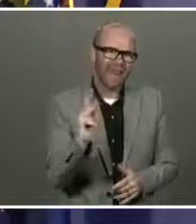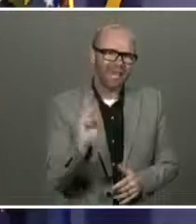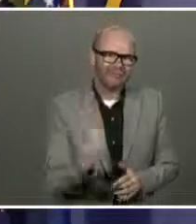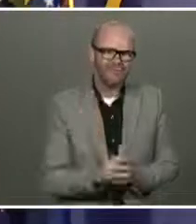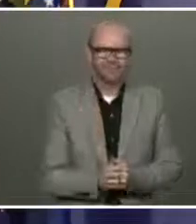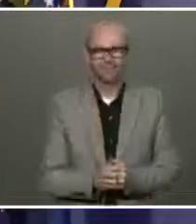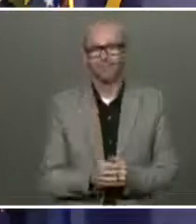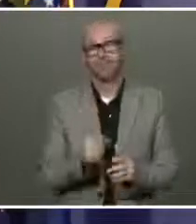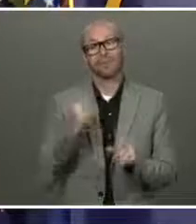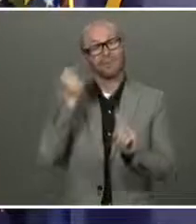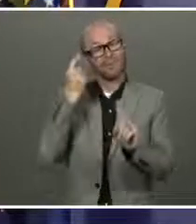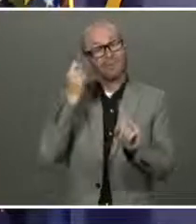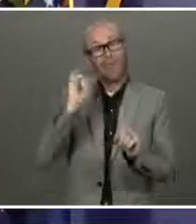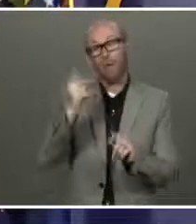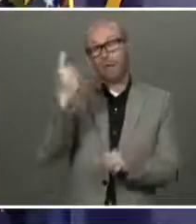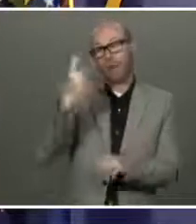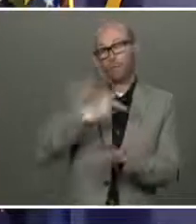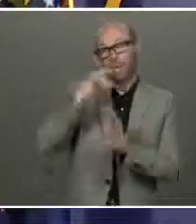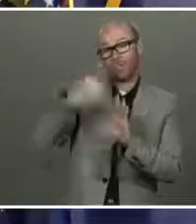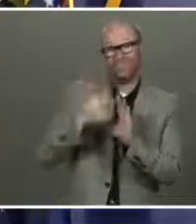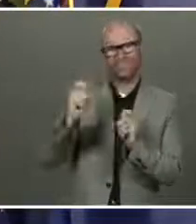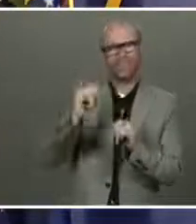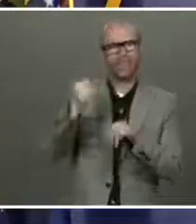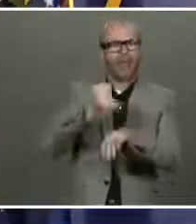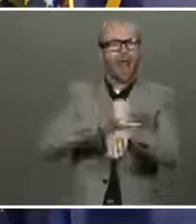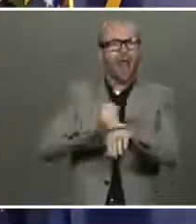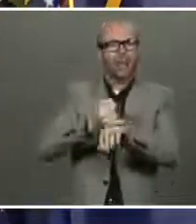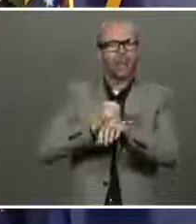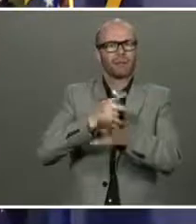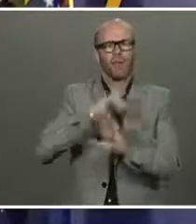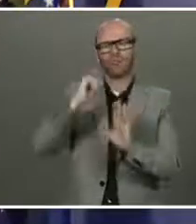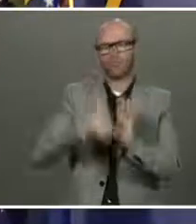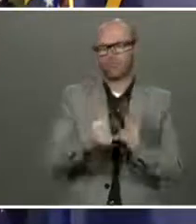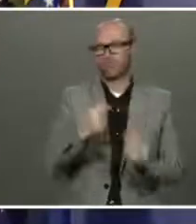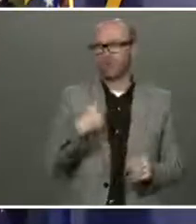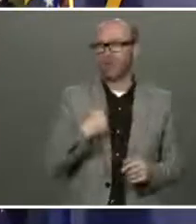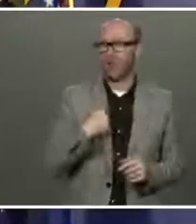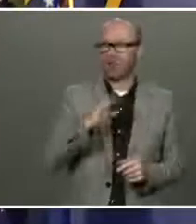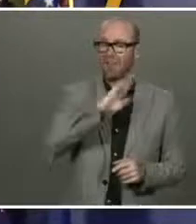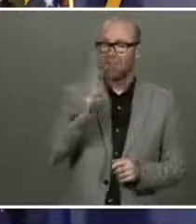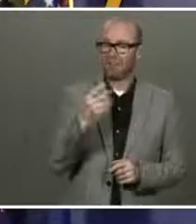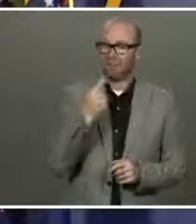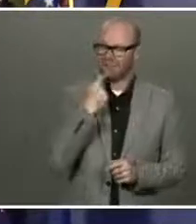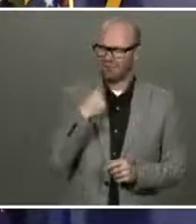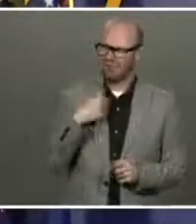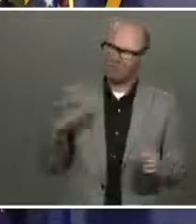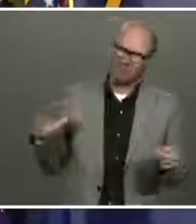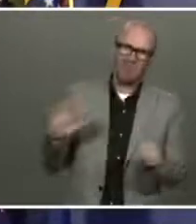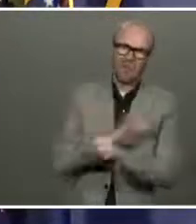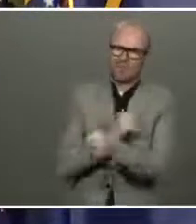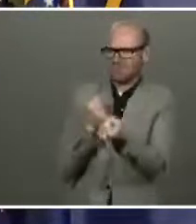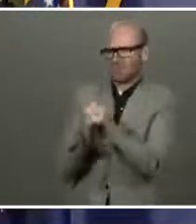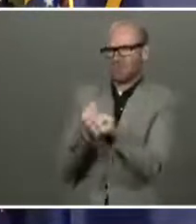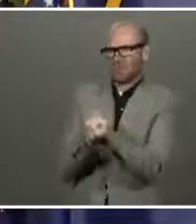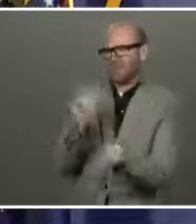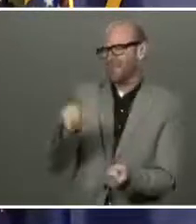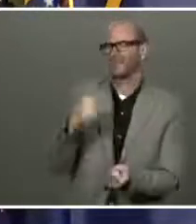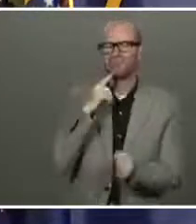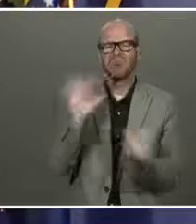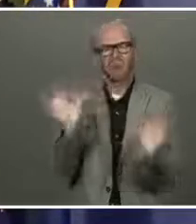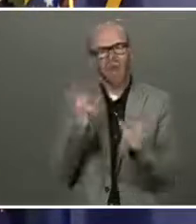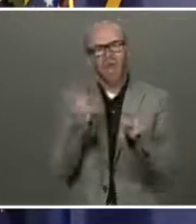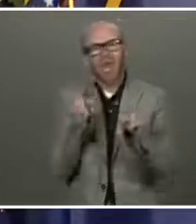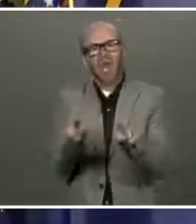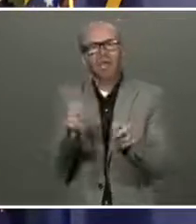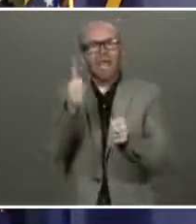that specific project, I've never given it a full-throated endorsement. I've said we have to look at everything, every opportunity. It's going to be